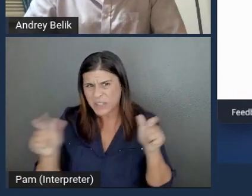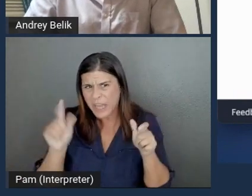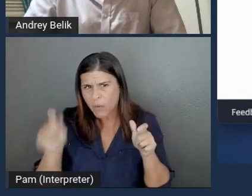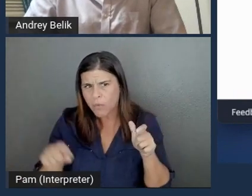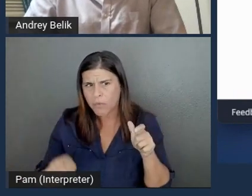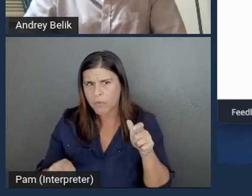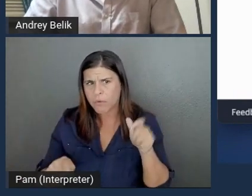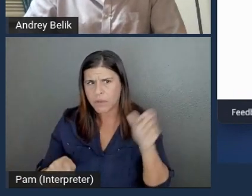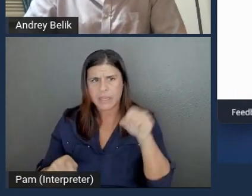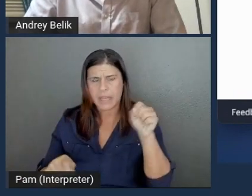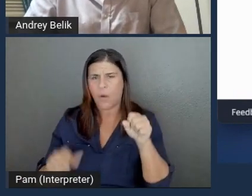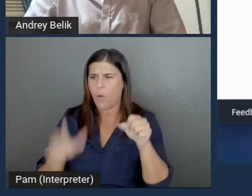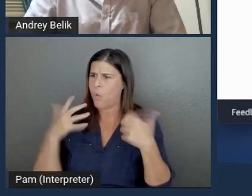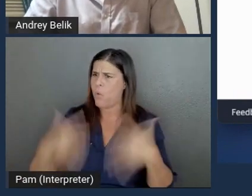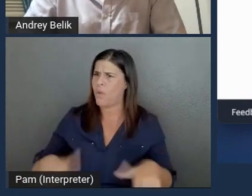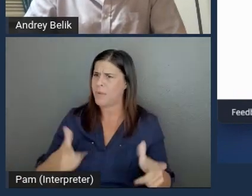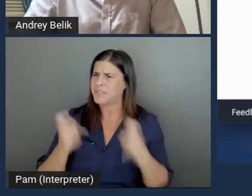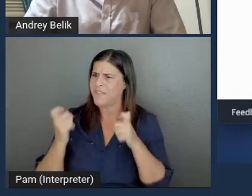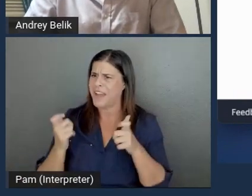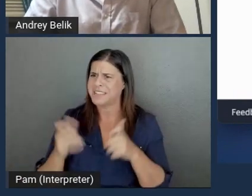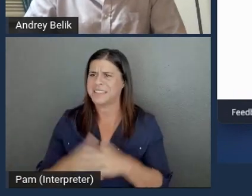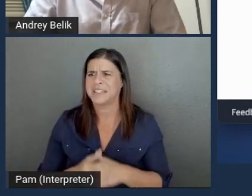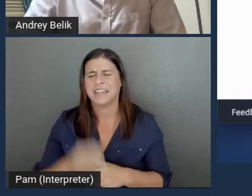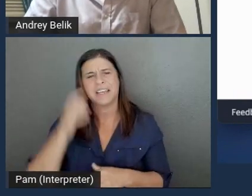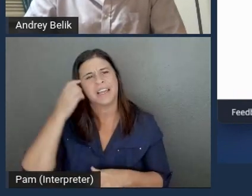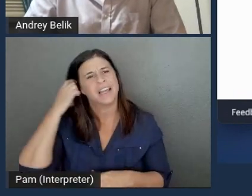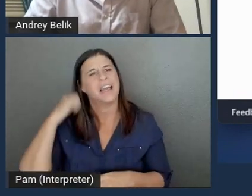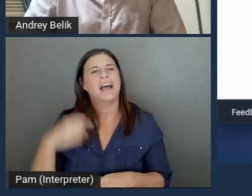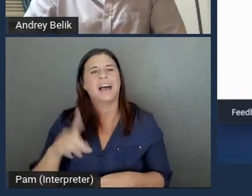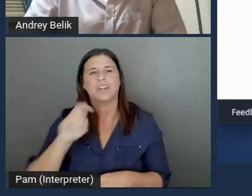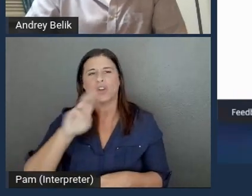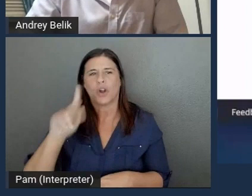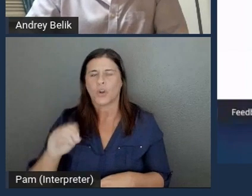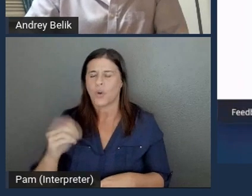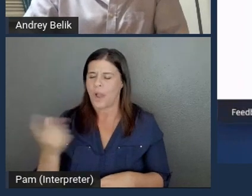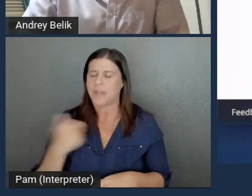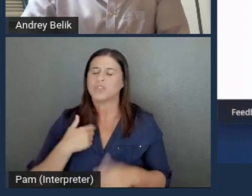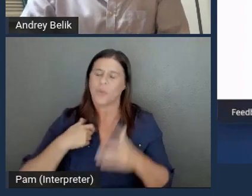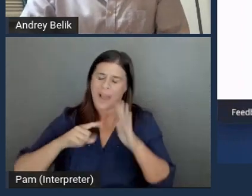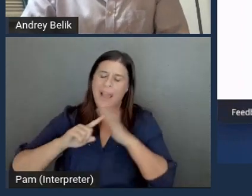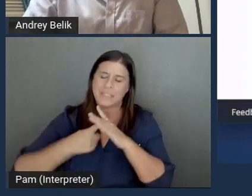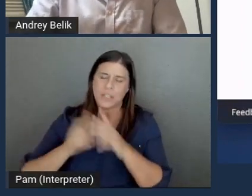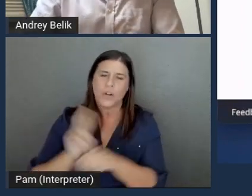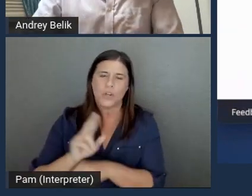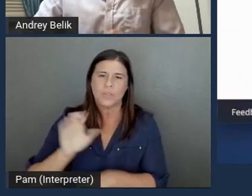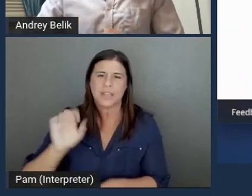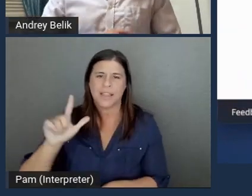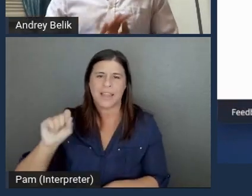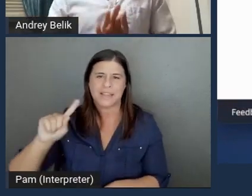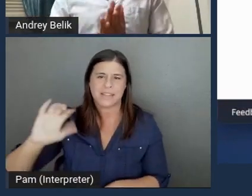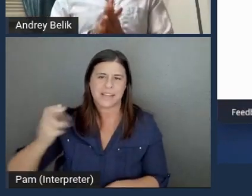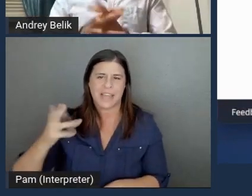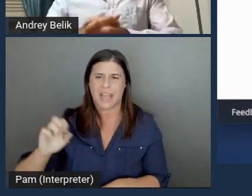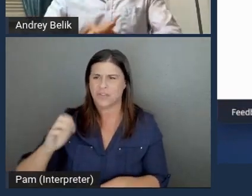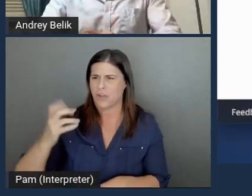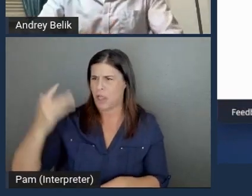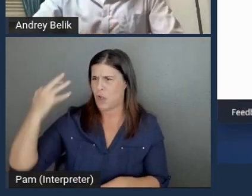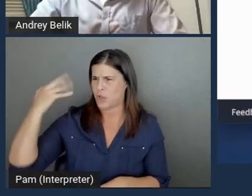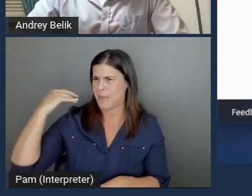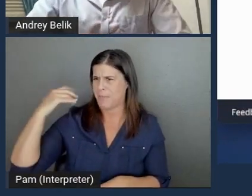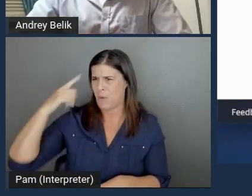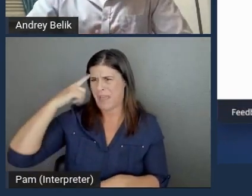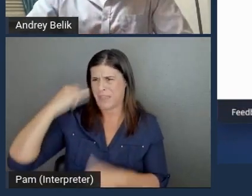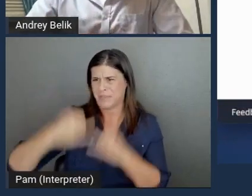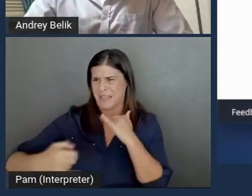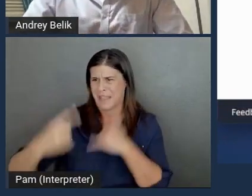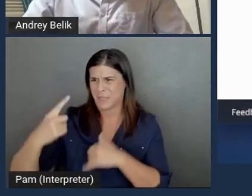pretty fast. That's done. I always had like, so I started using ElastiCache a long time ago, and I think that's the last time I used ElastiCache